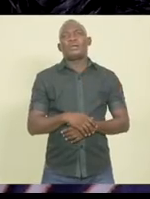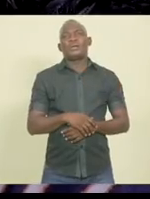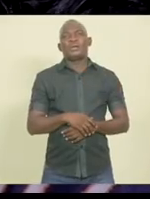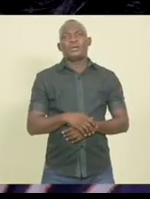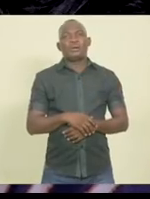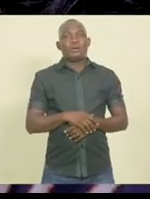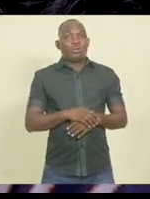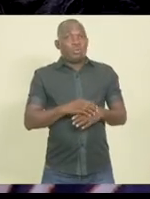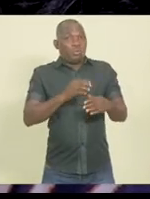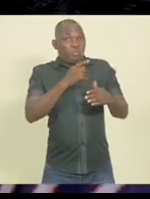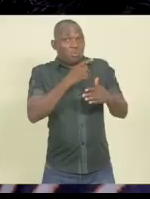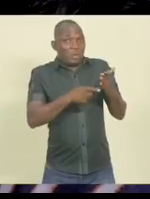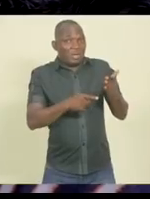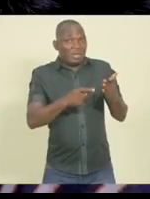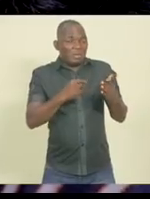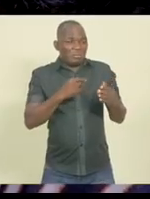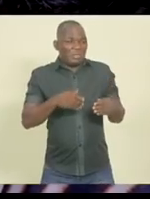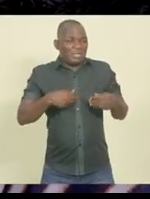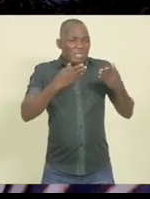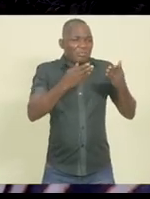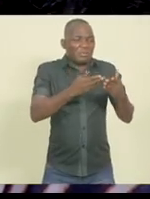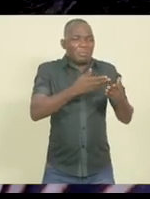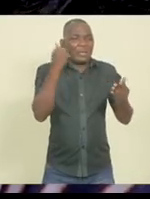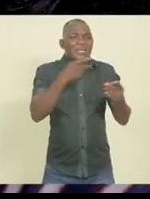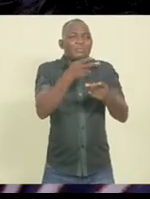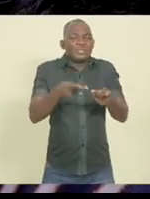What if we get you a more befitting position at work?